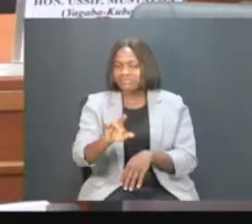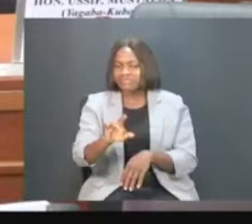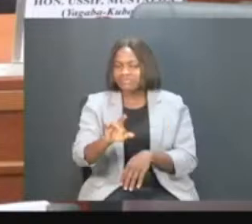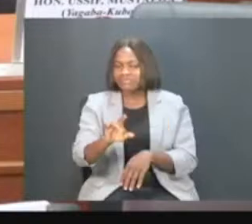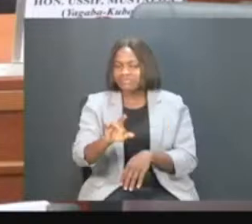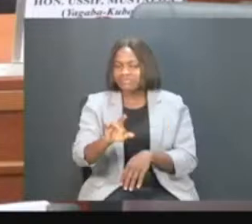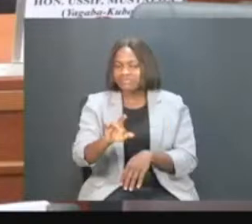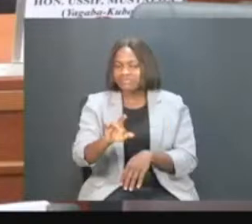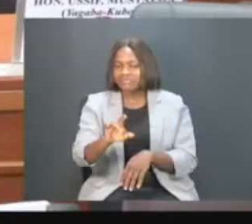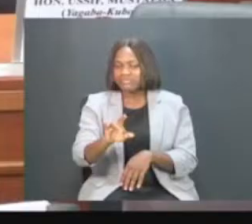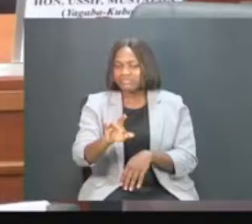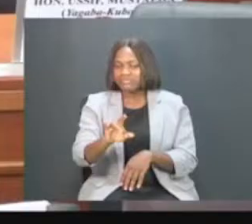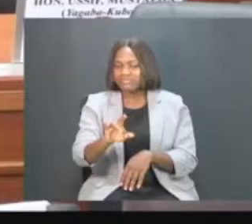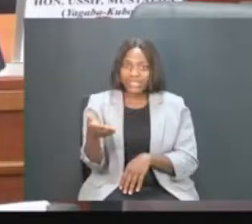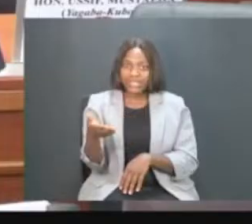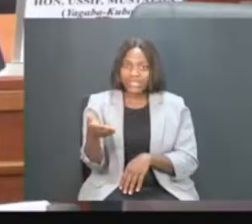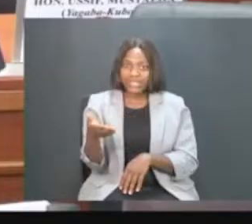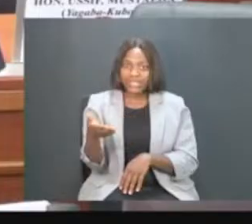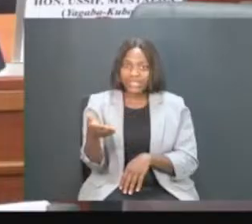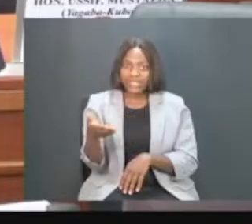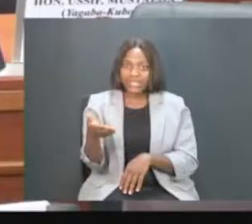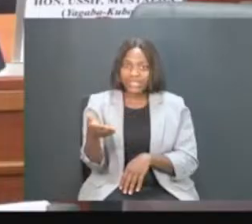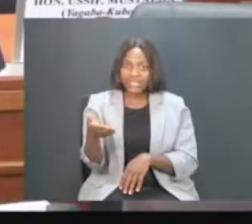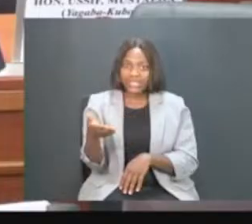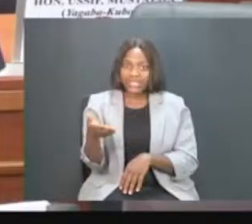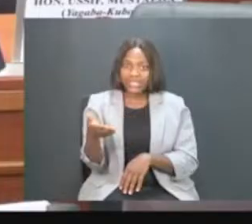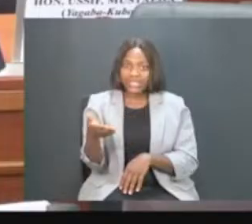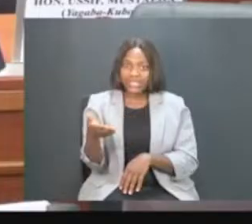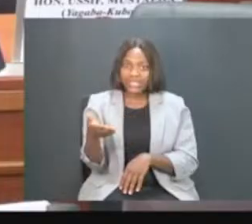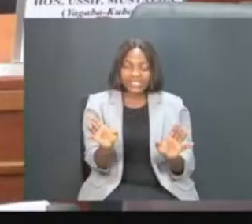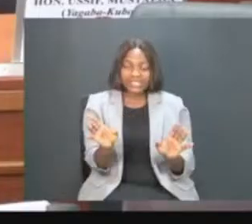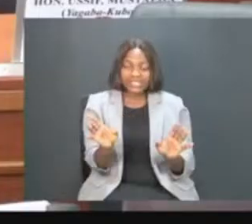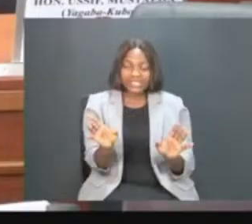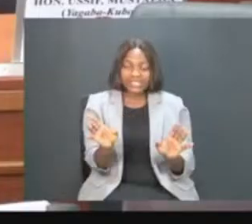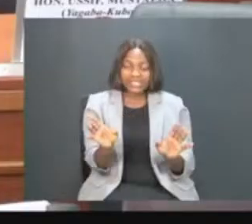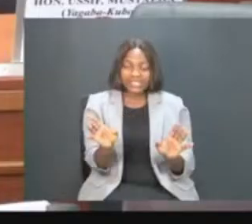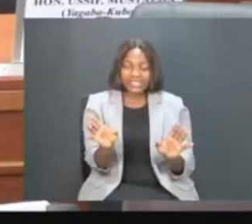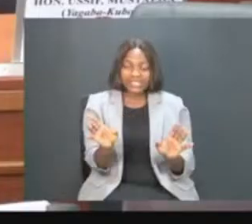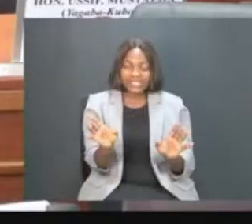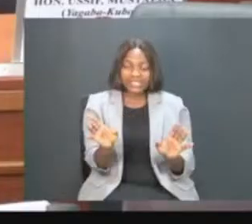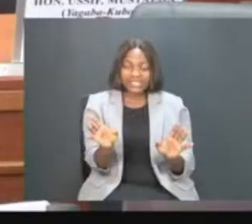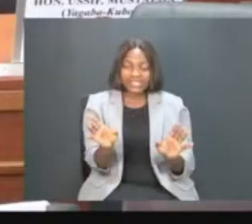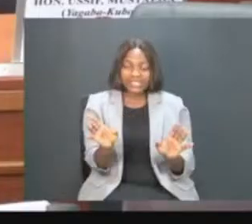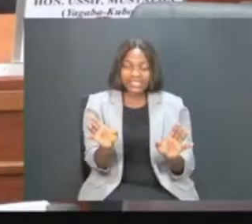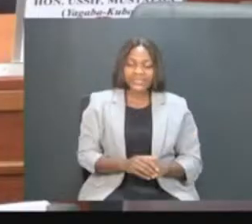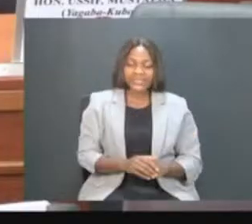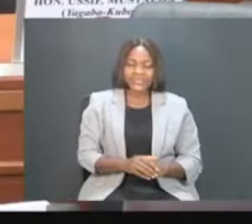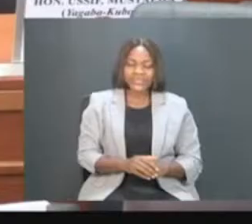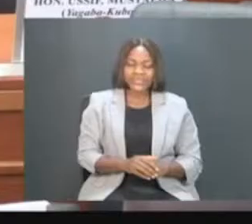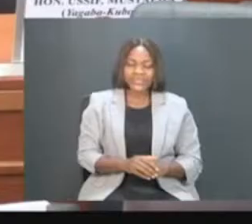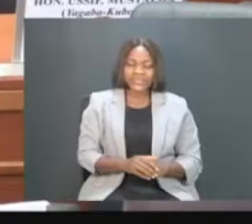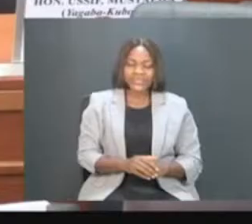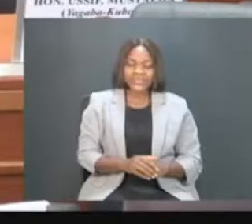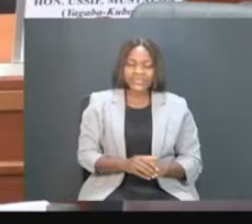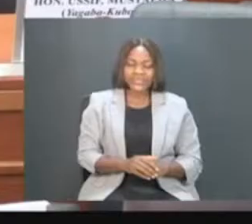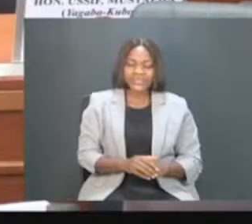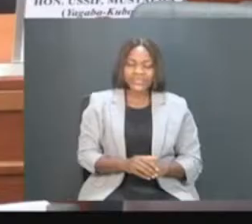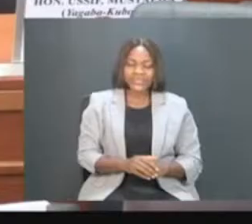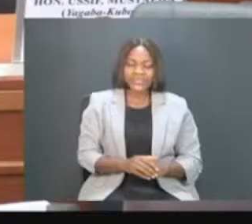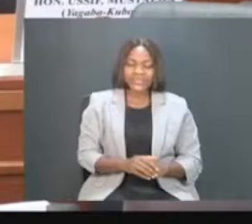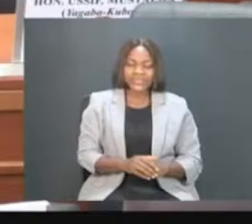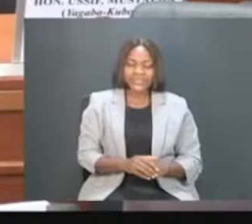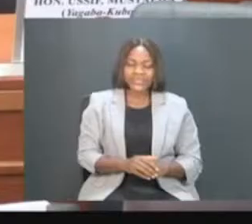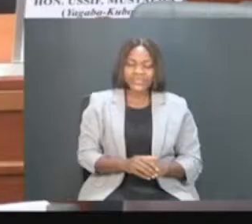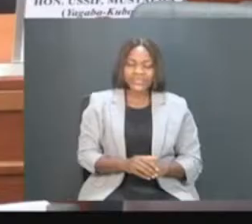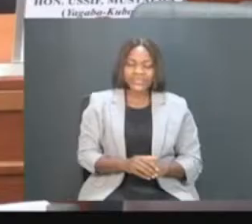whatsoever from clause 1 to 28. There is no mention of an around-the-clock working